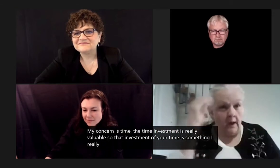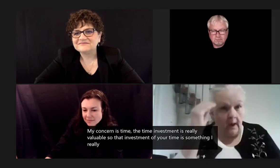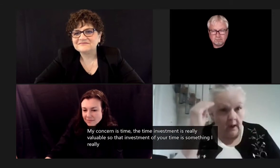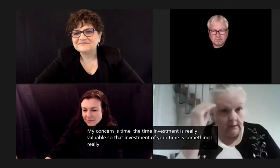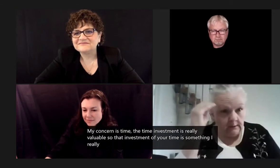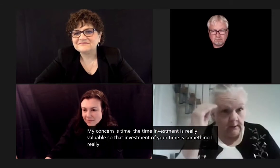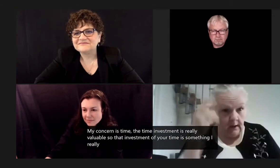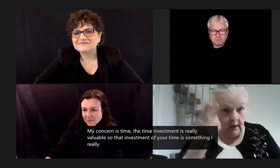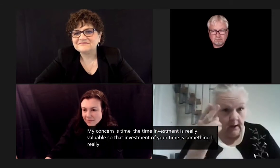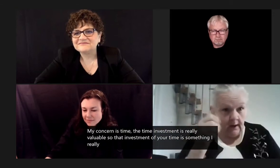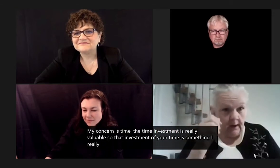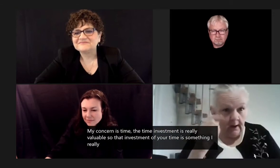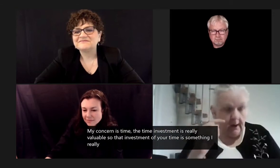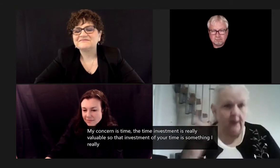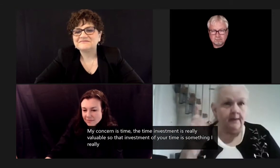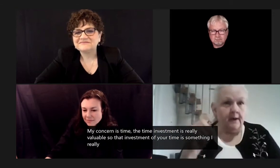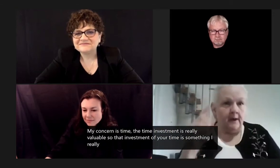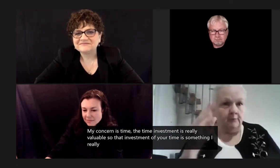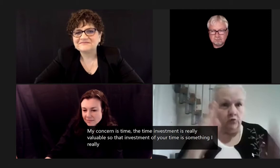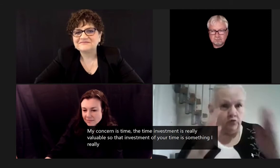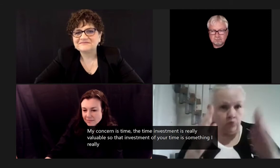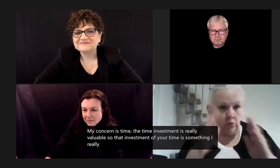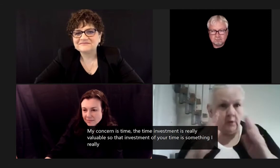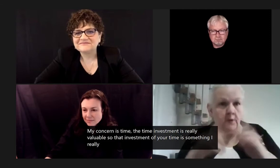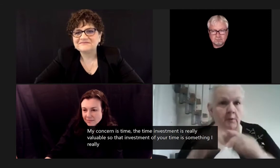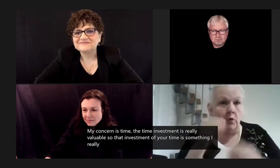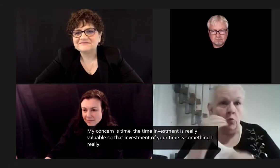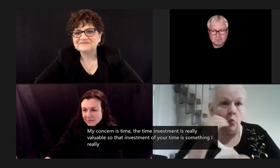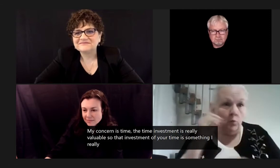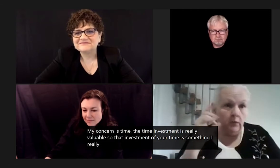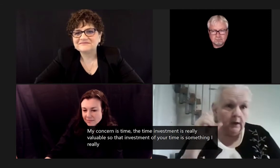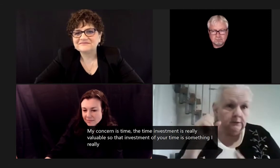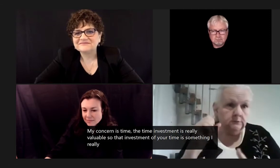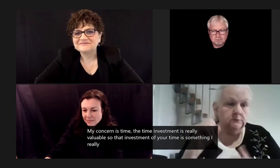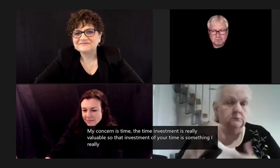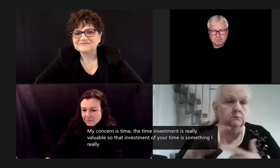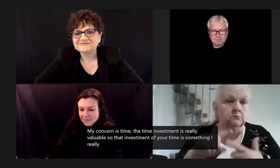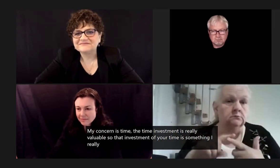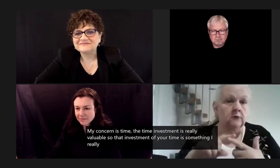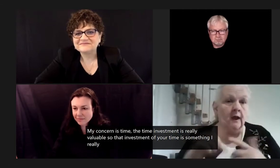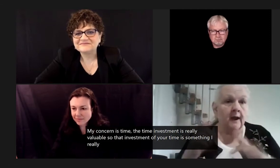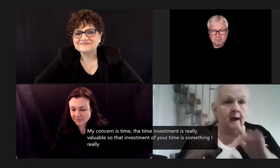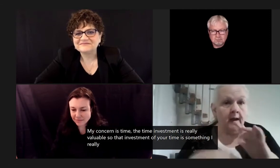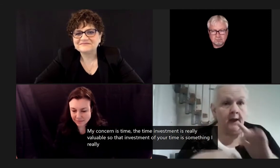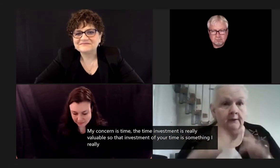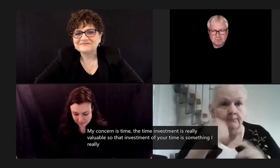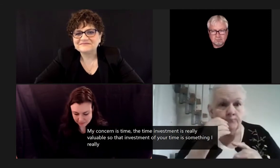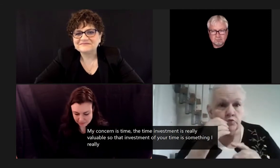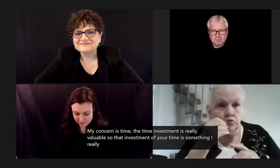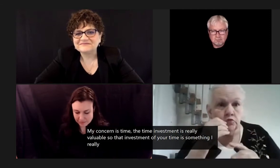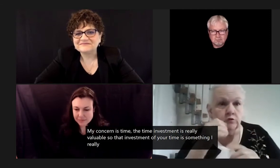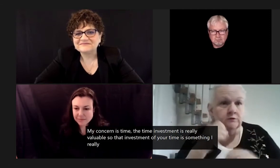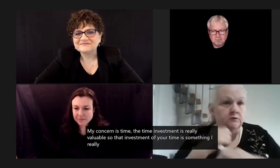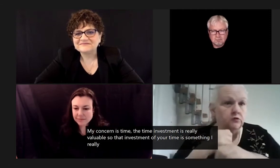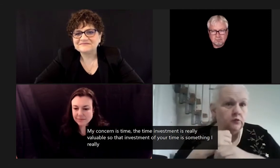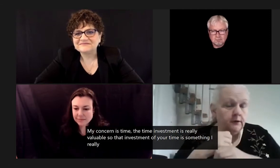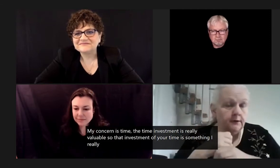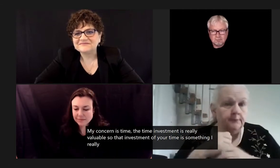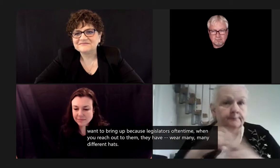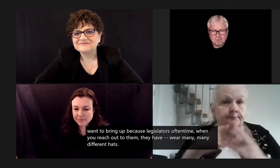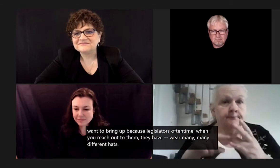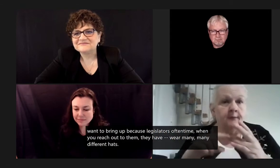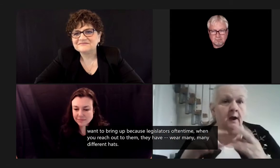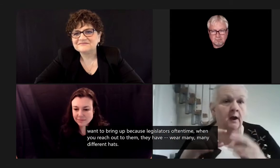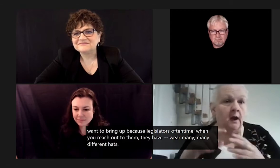them, they wear many, many different hats. They're worried about the